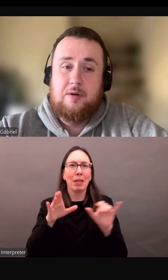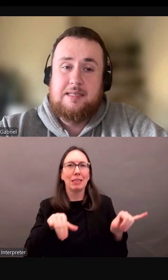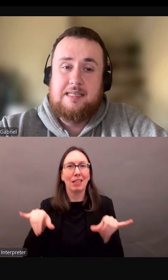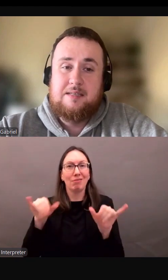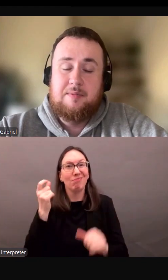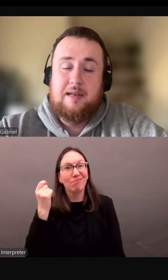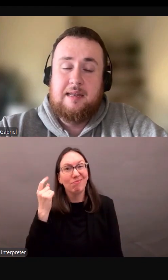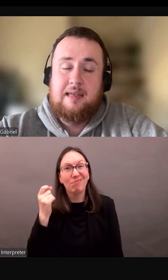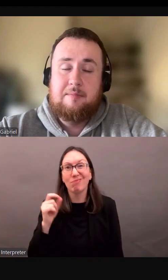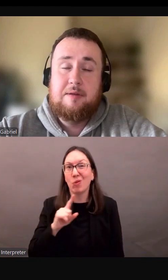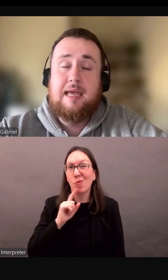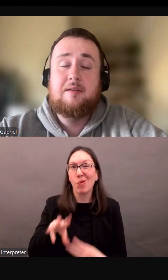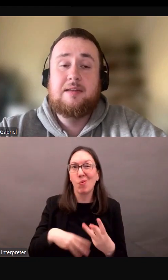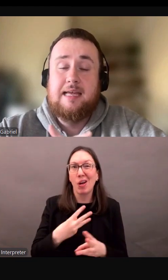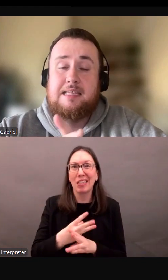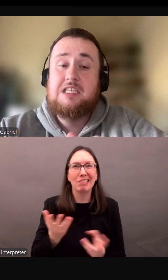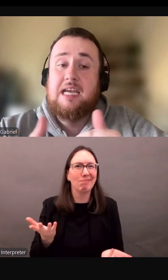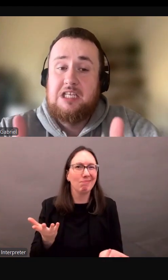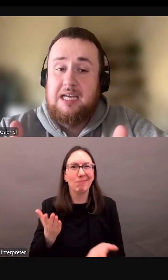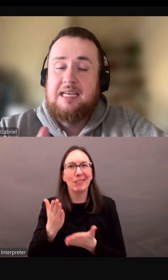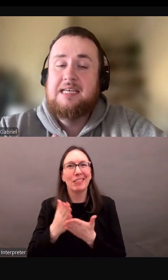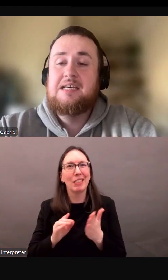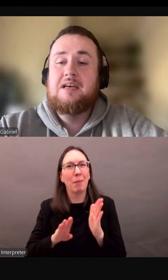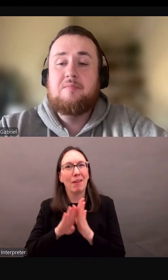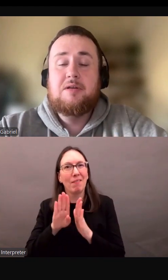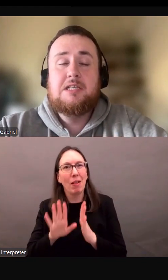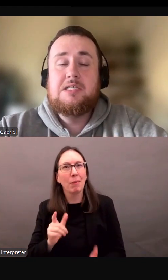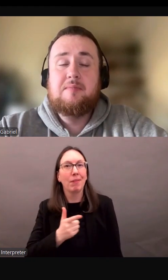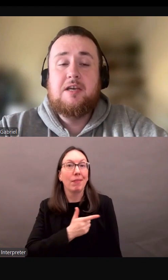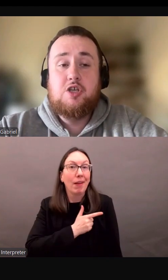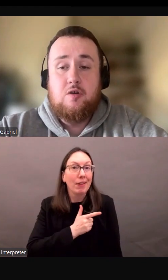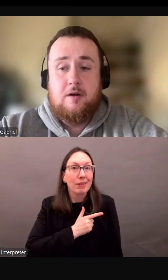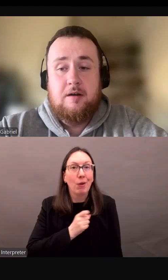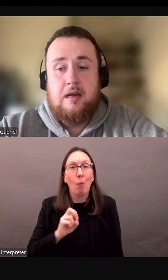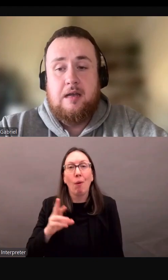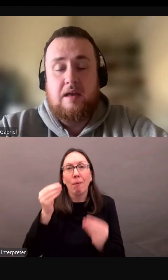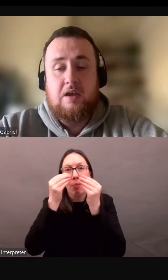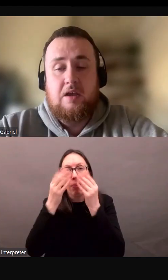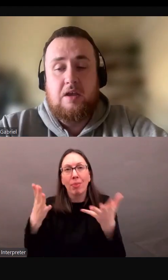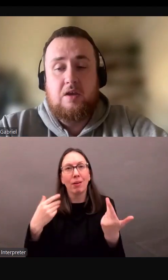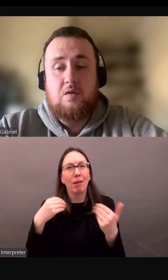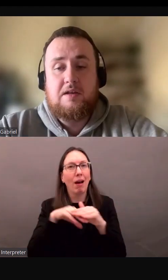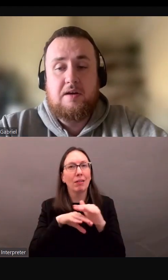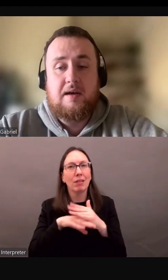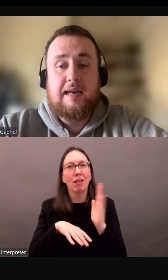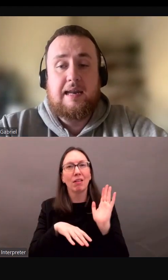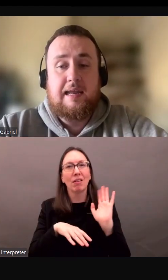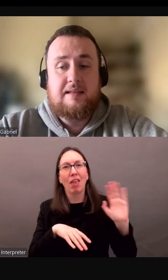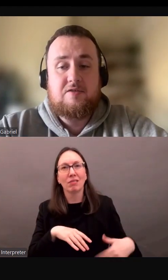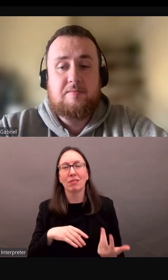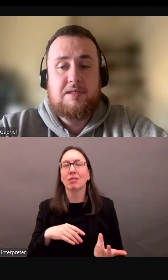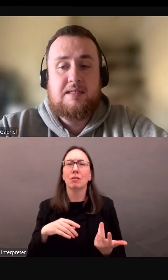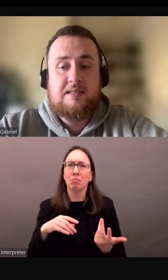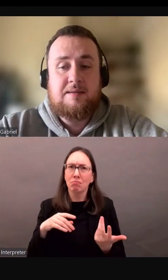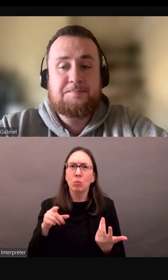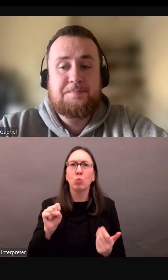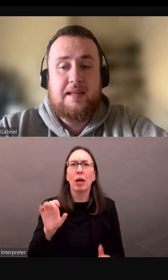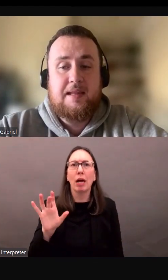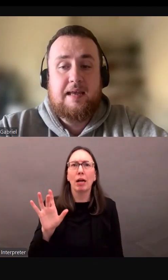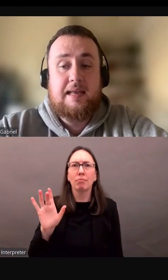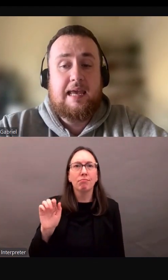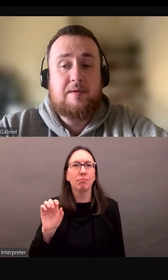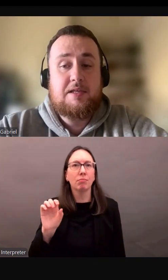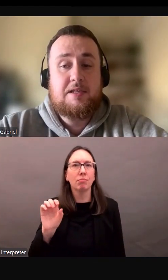about accessibility. But thankfully that is changing. But just to make sure, you can turn on link descriptions